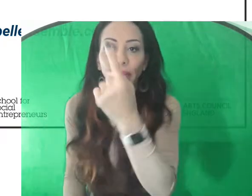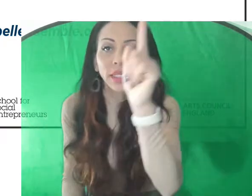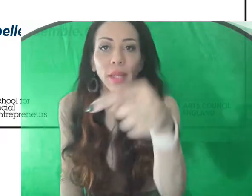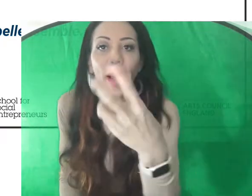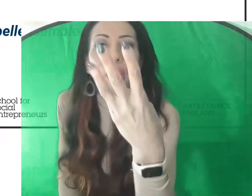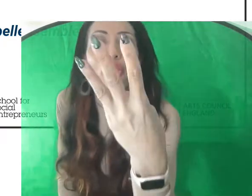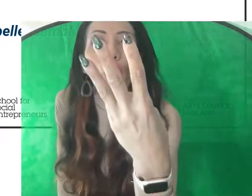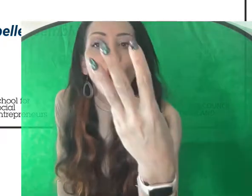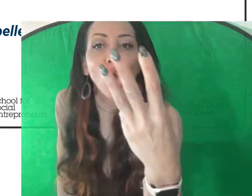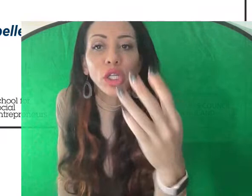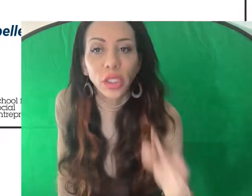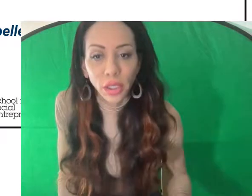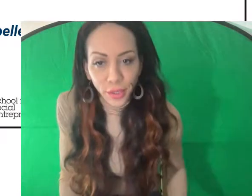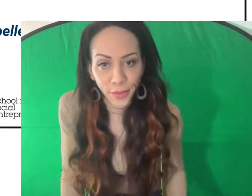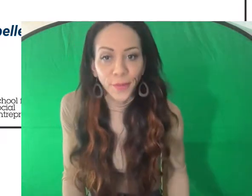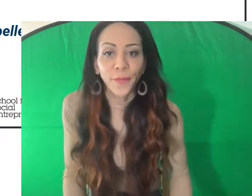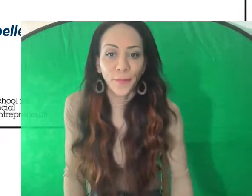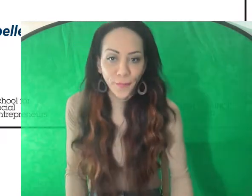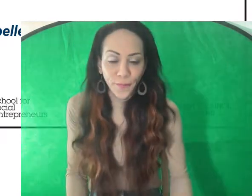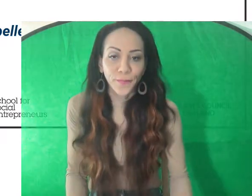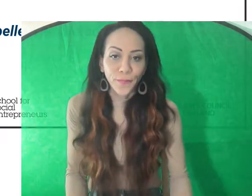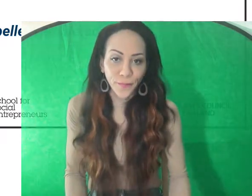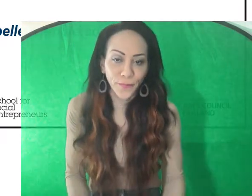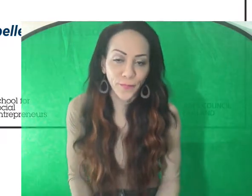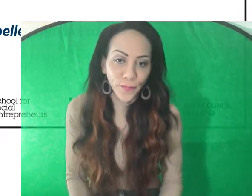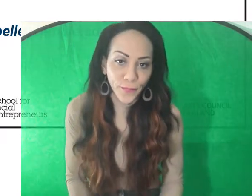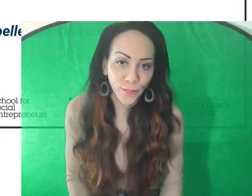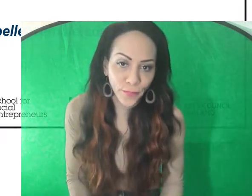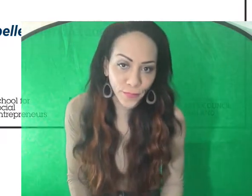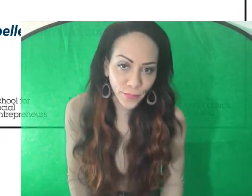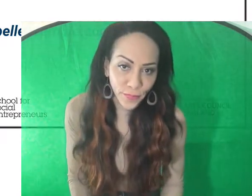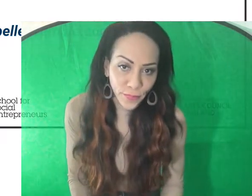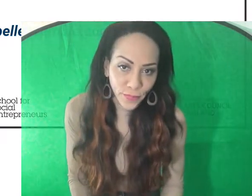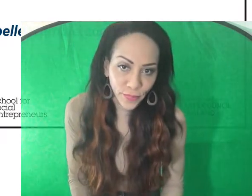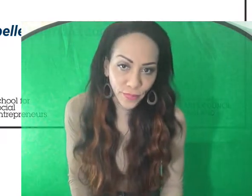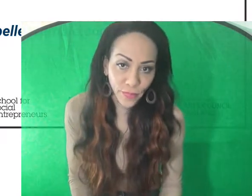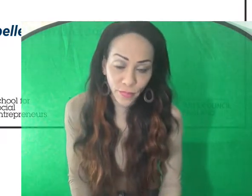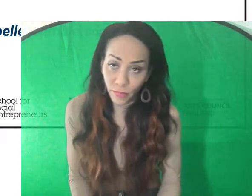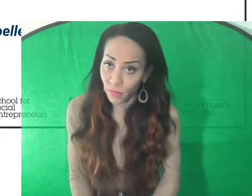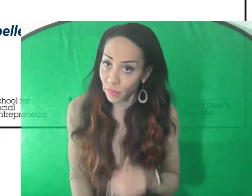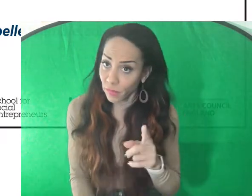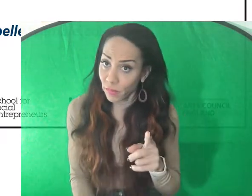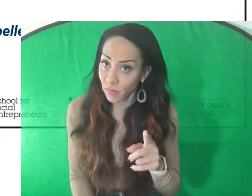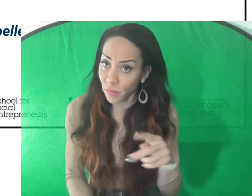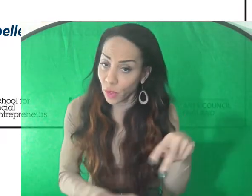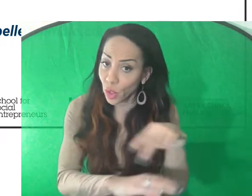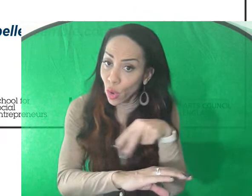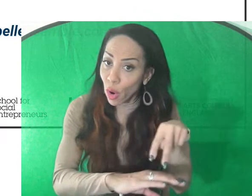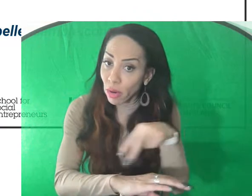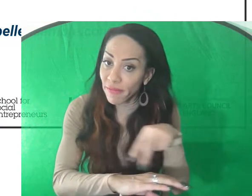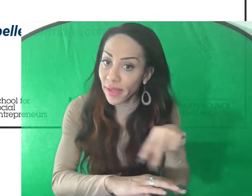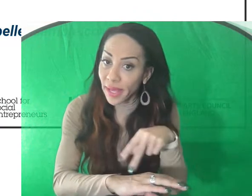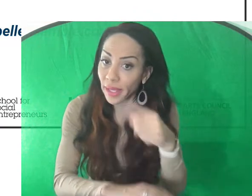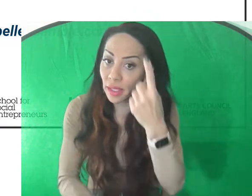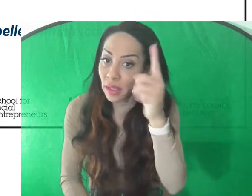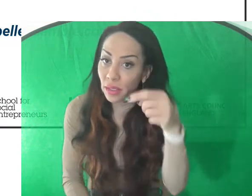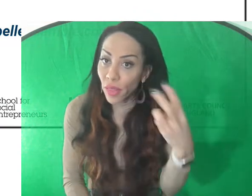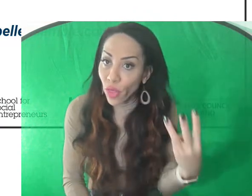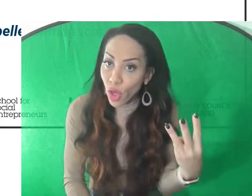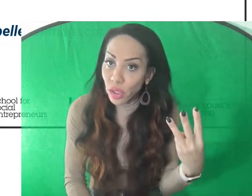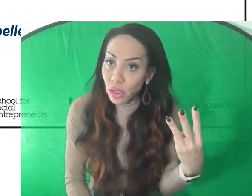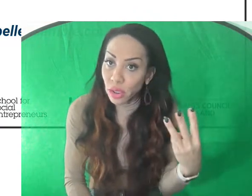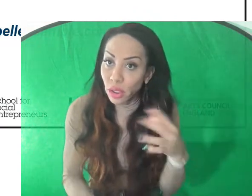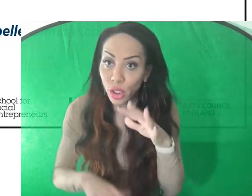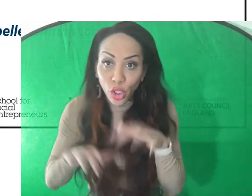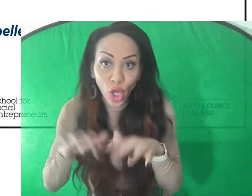yeah, depends does on that what they're answer your making as question? The actual choreography is like a third, kind of the code kind of element of that is almost a third of it.